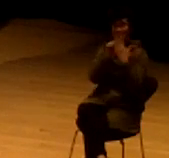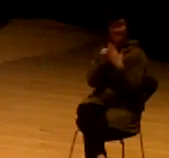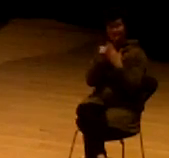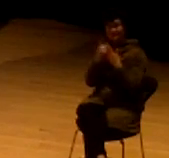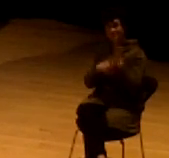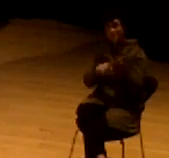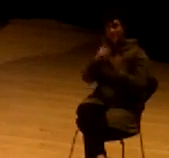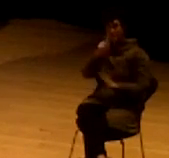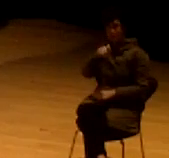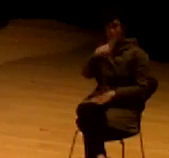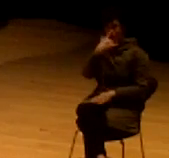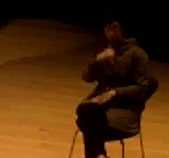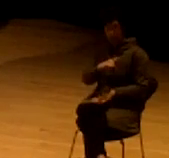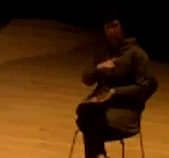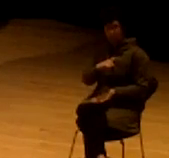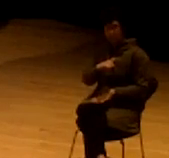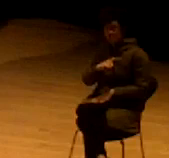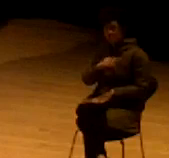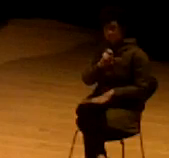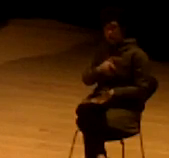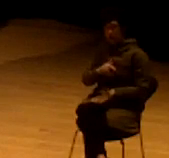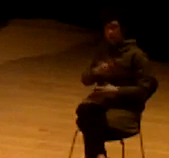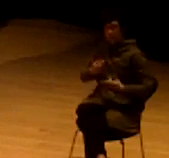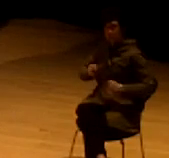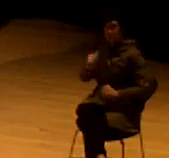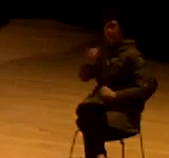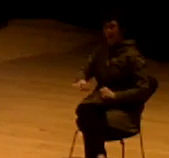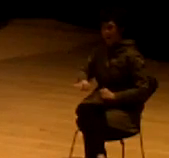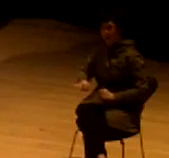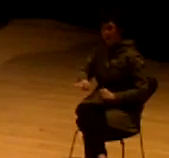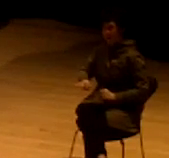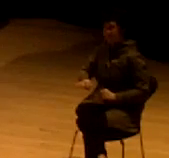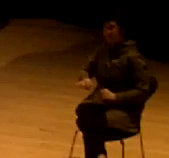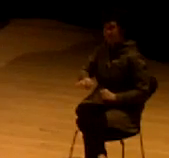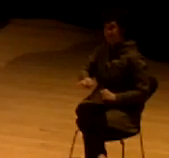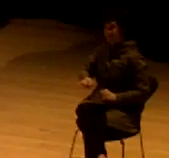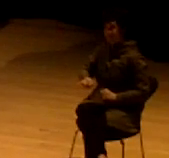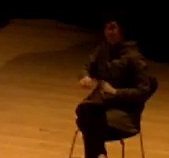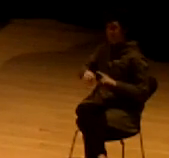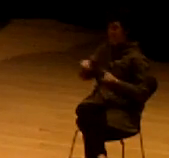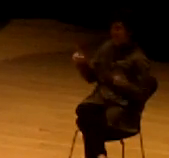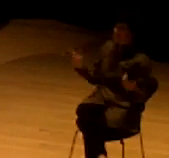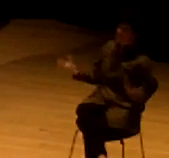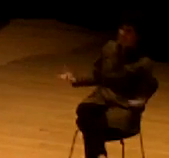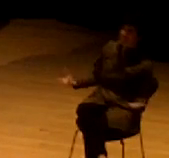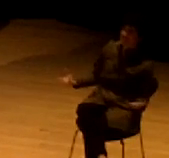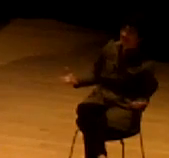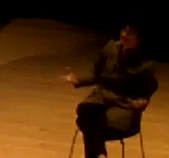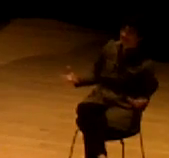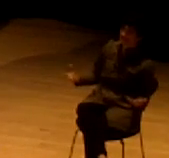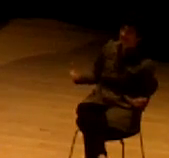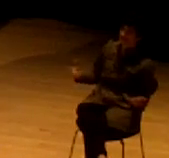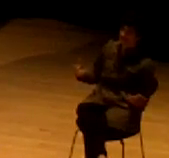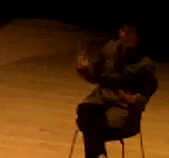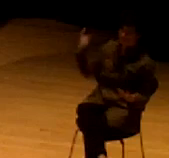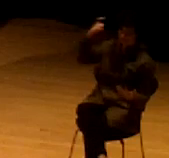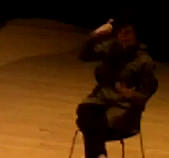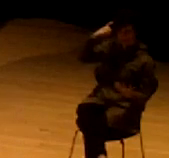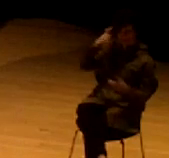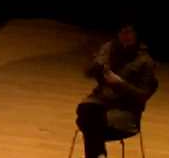parents or family around us, right? With a damaged brain, right? So